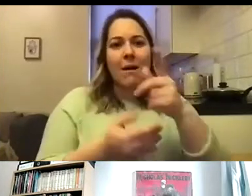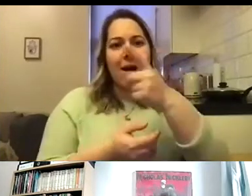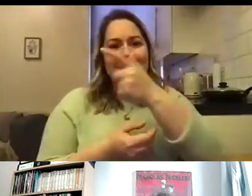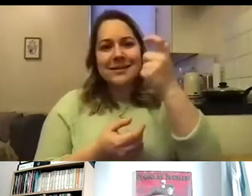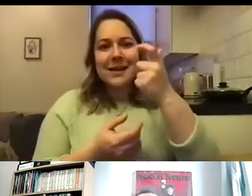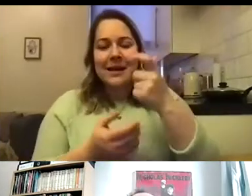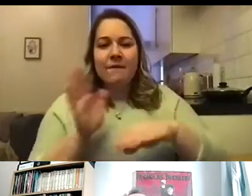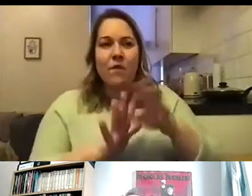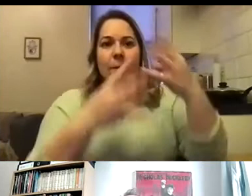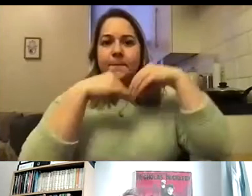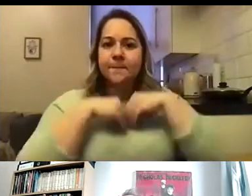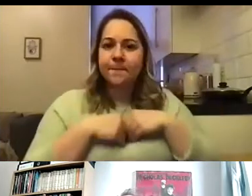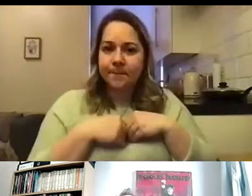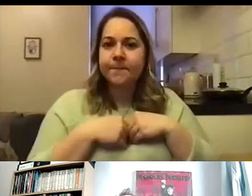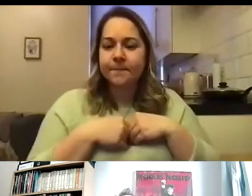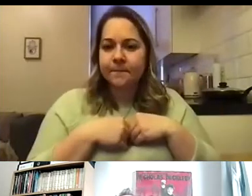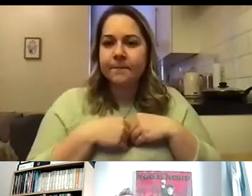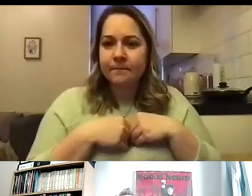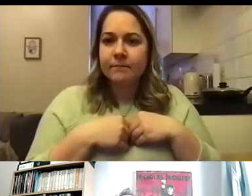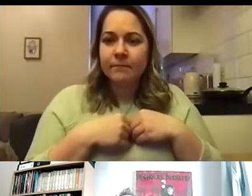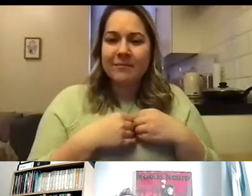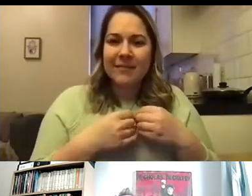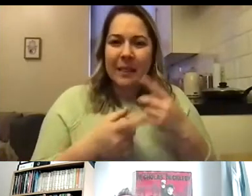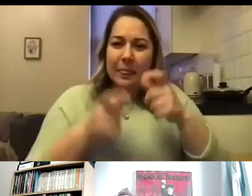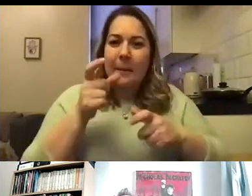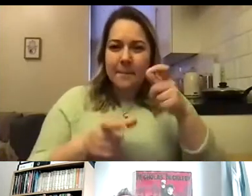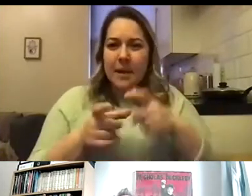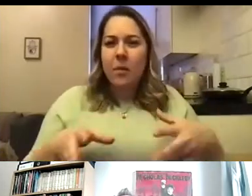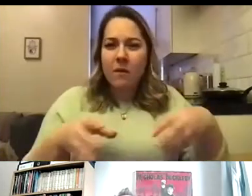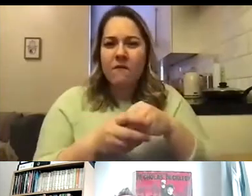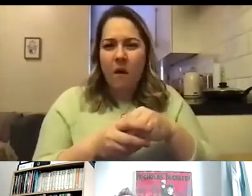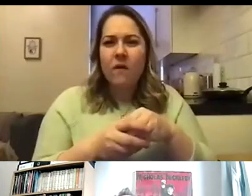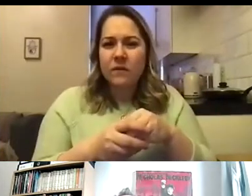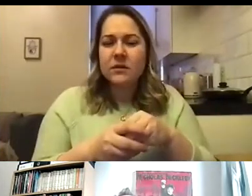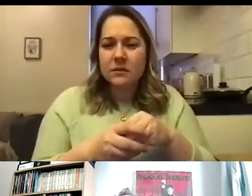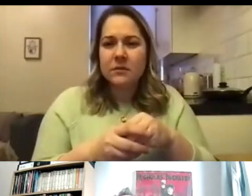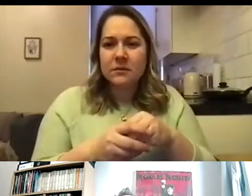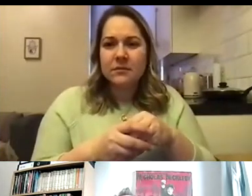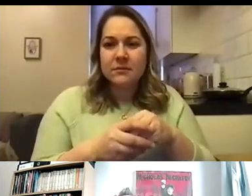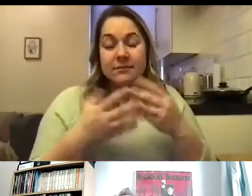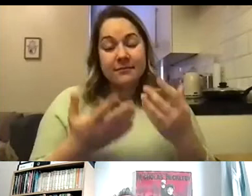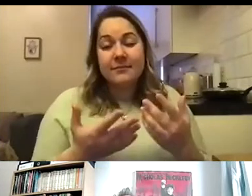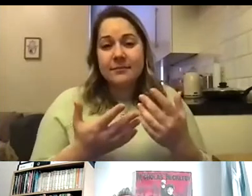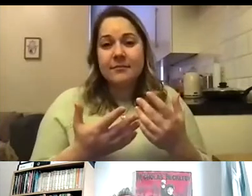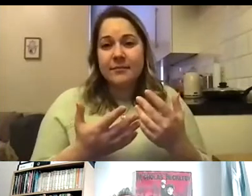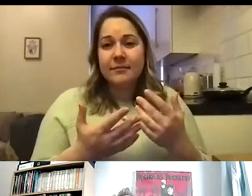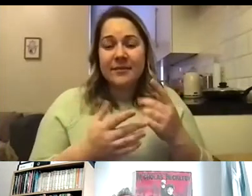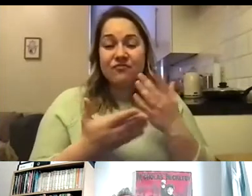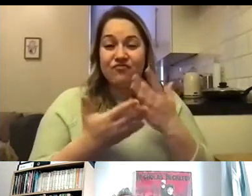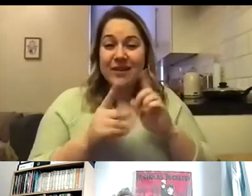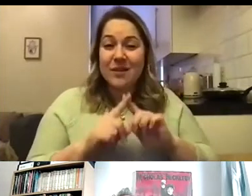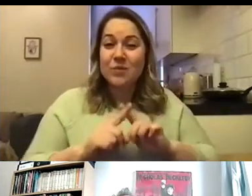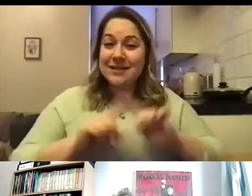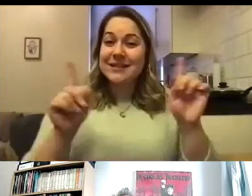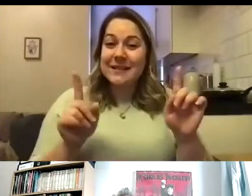of the people involved, because it is just really radical and so different for